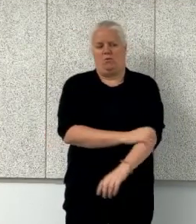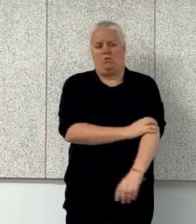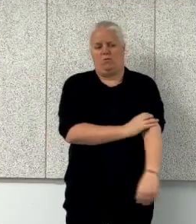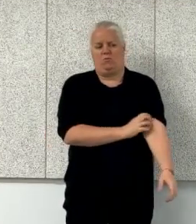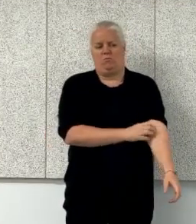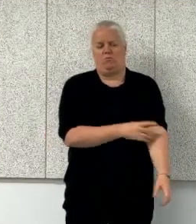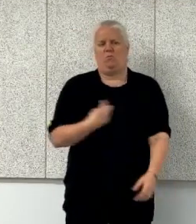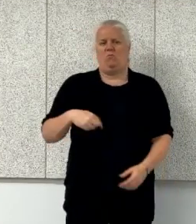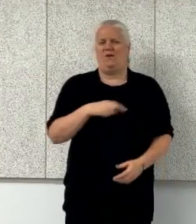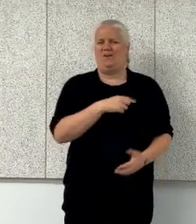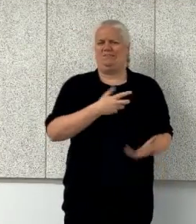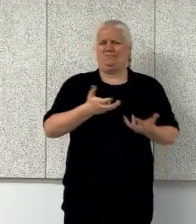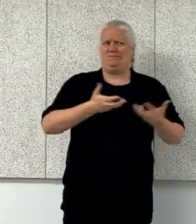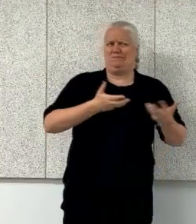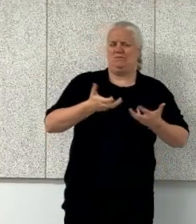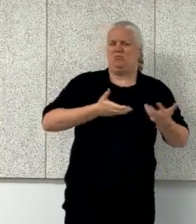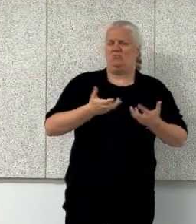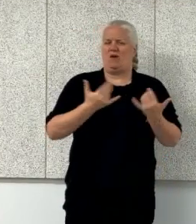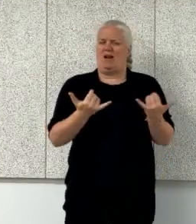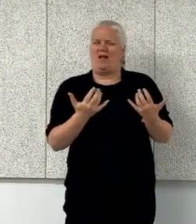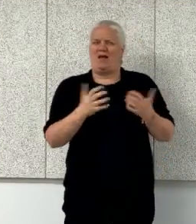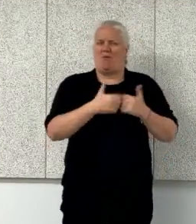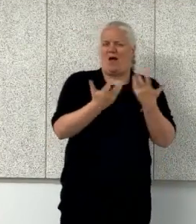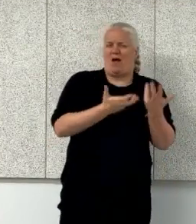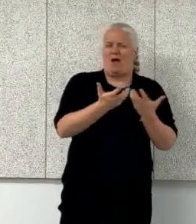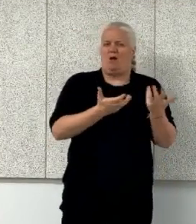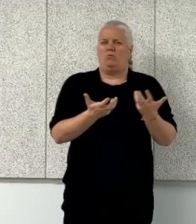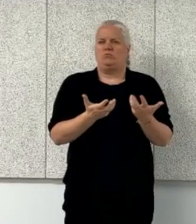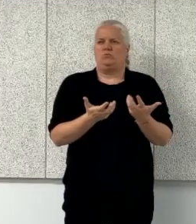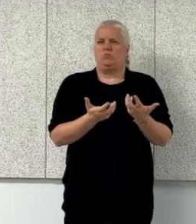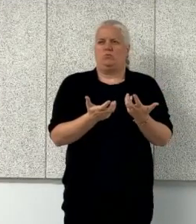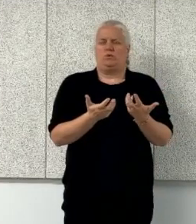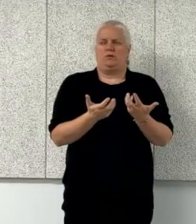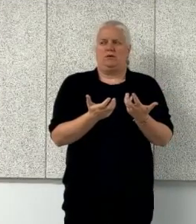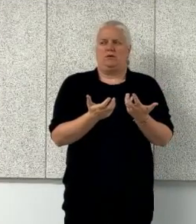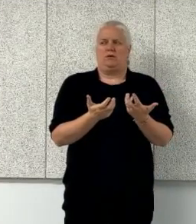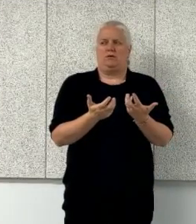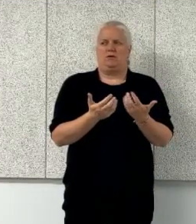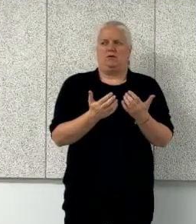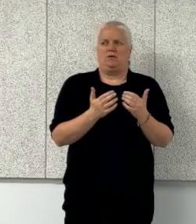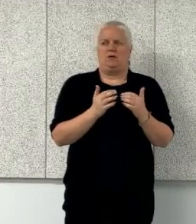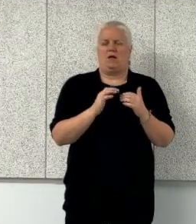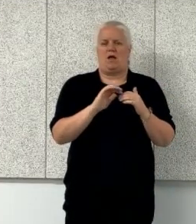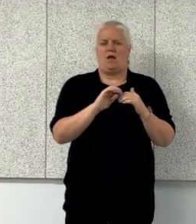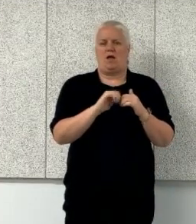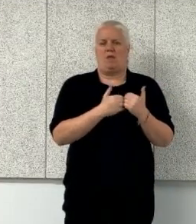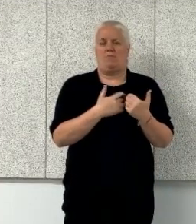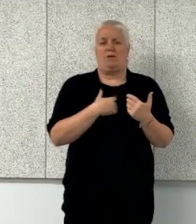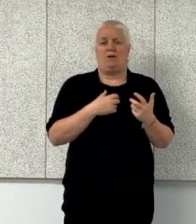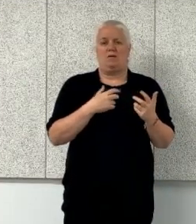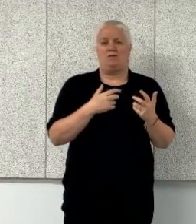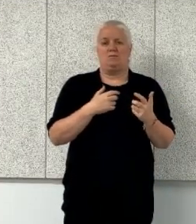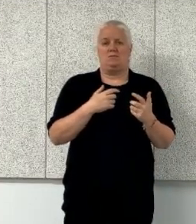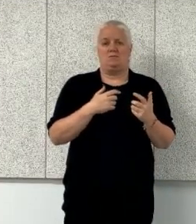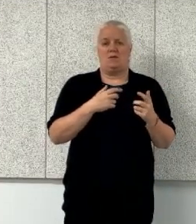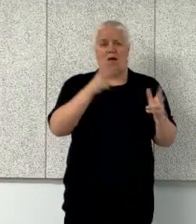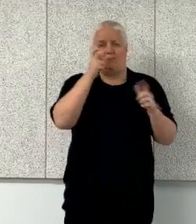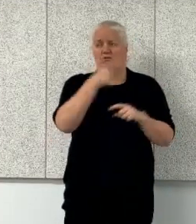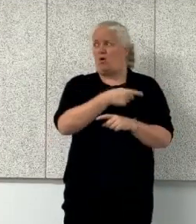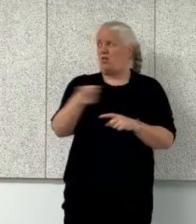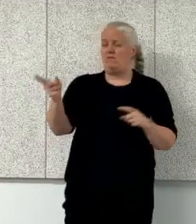we're grappling with right now, because it's like, how do we either include the community, because I'm listening to everybody and I'm going